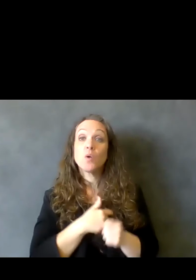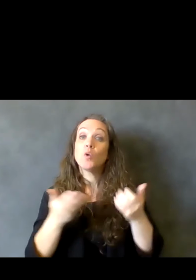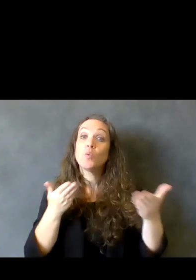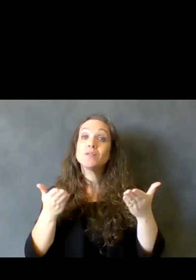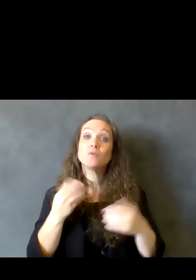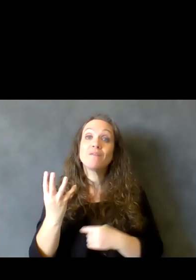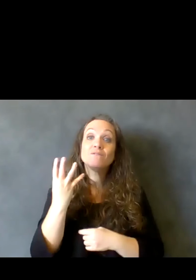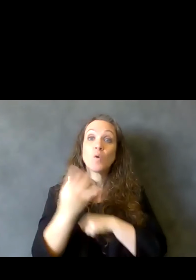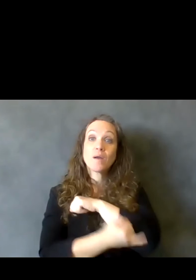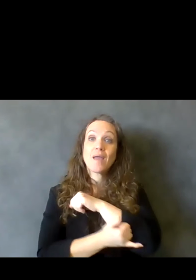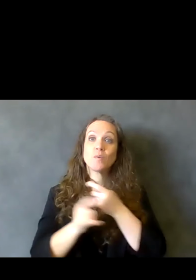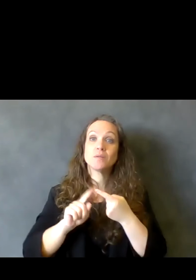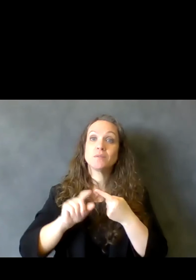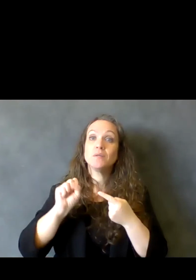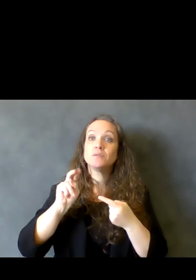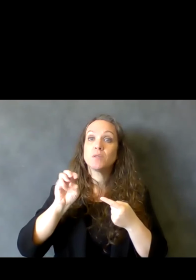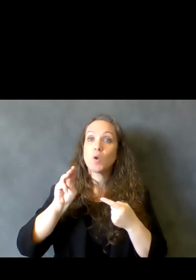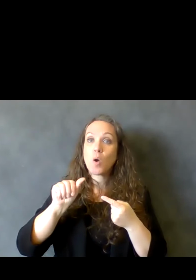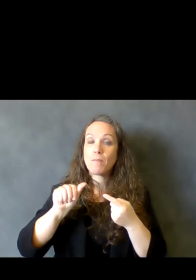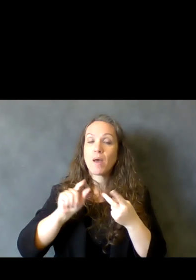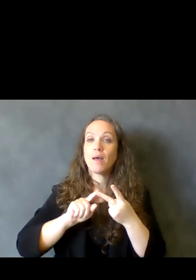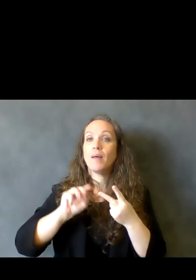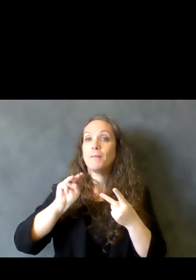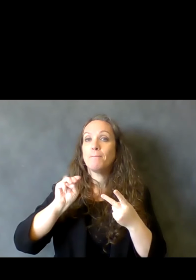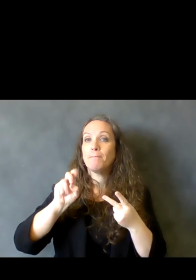counties: Sonoma, Mendocino, Lake, and Napa.